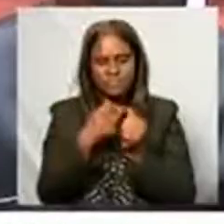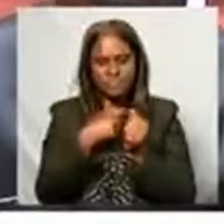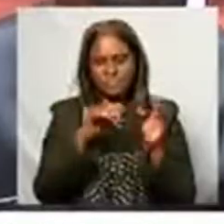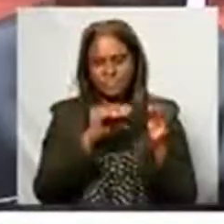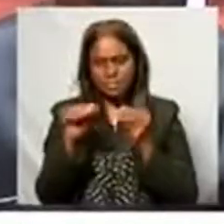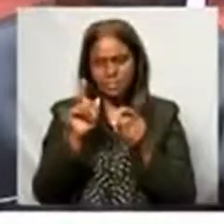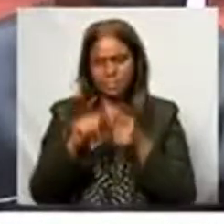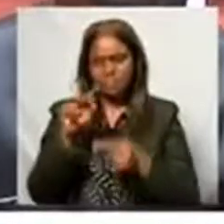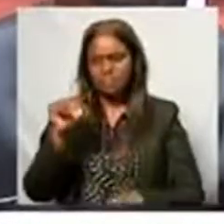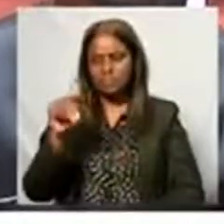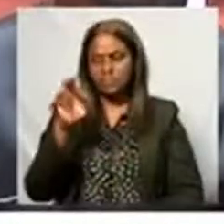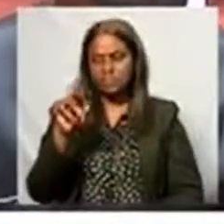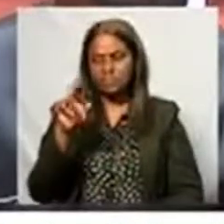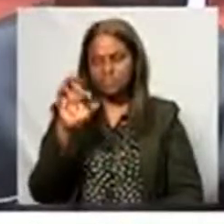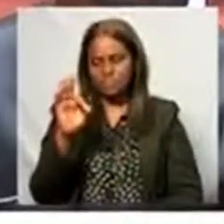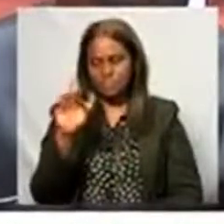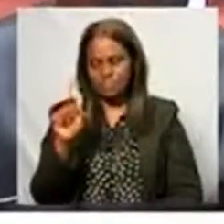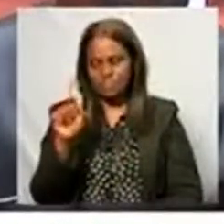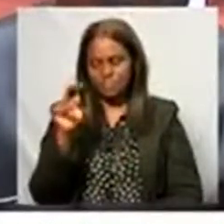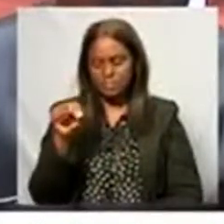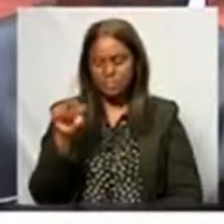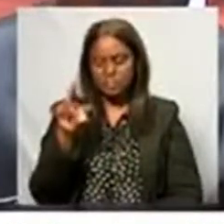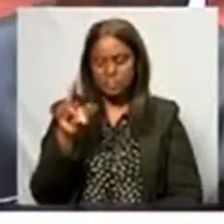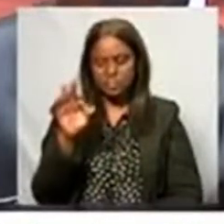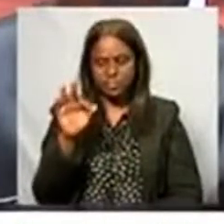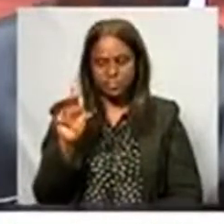NRFA. NRFA,